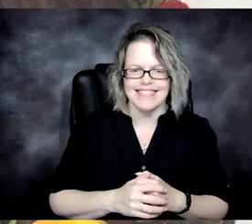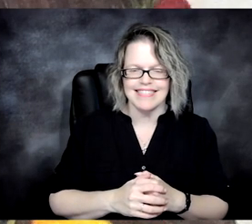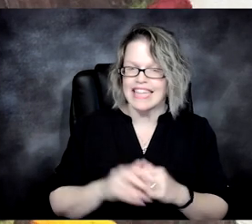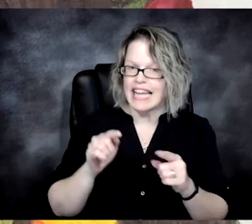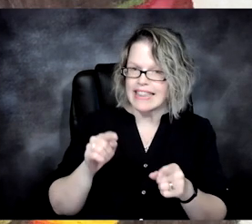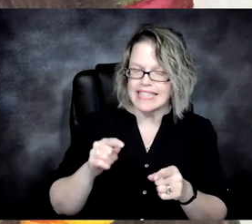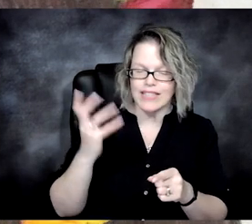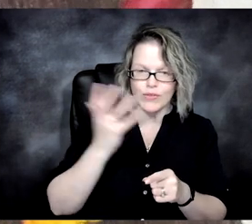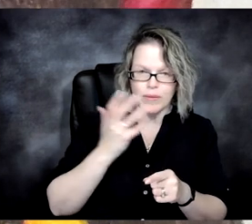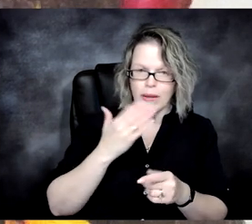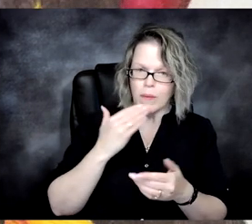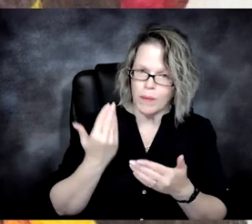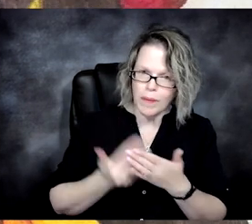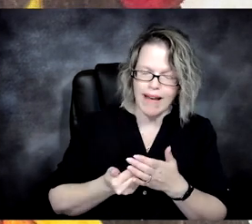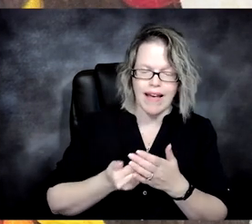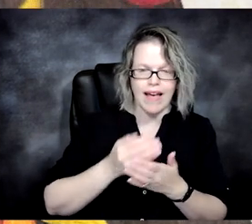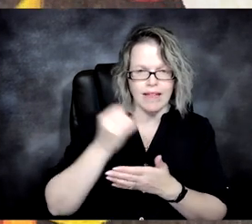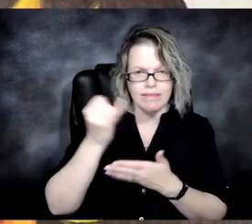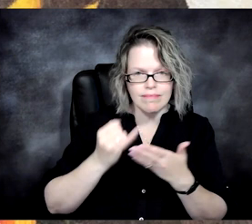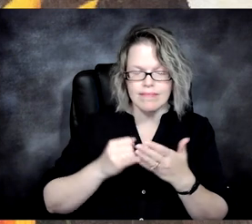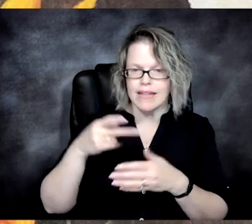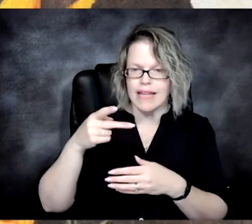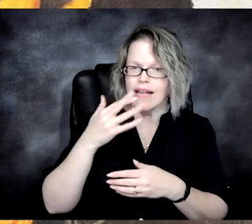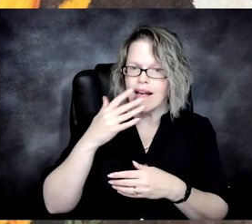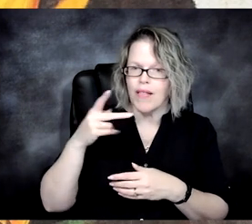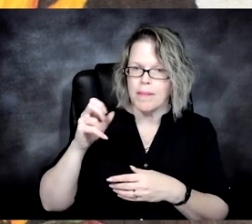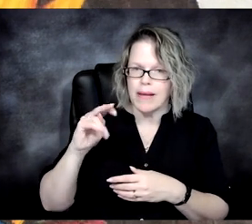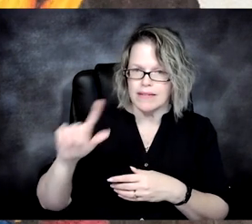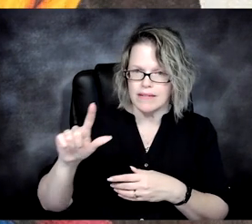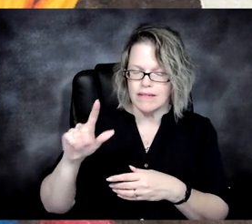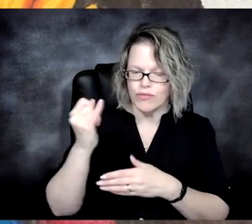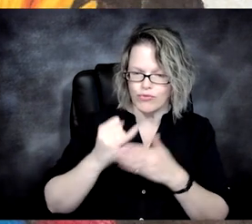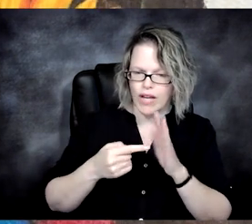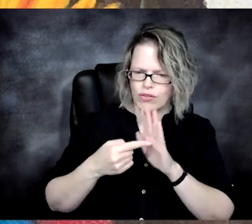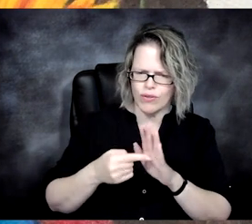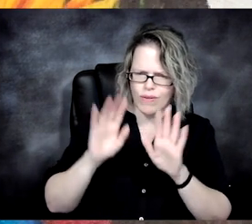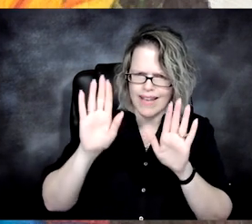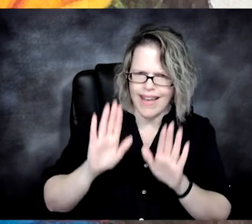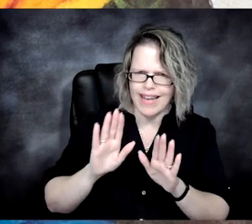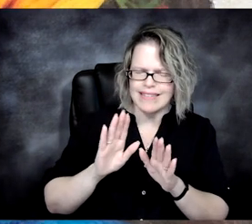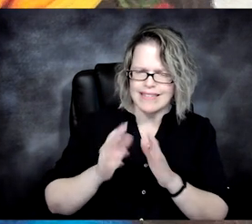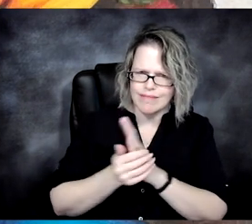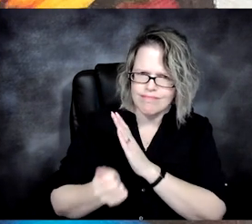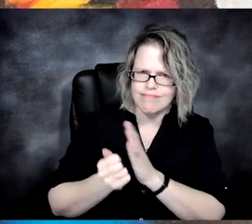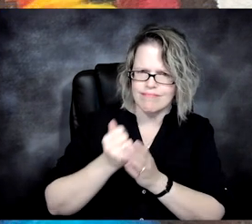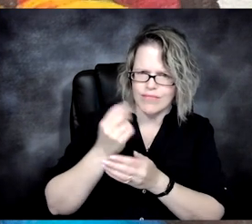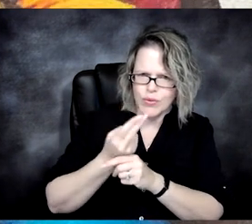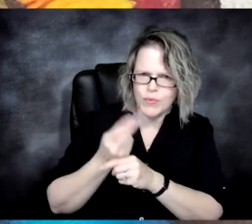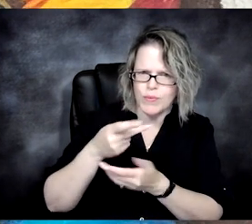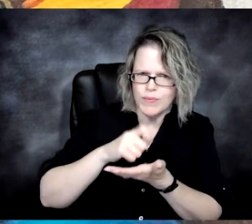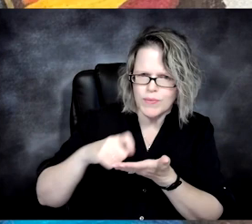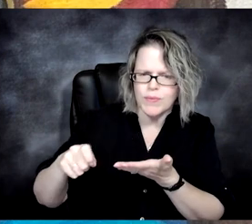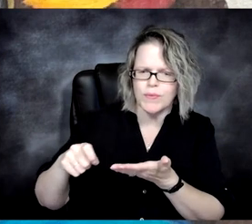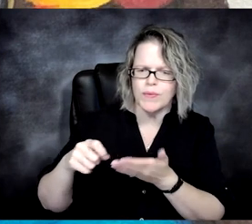This extremely well-executed colored pencil drawing demonstrates an excellent handling of the material. The